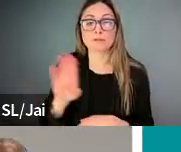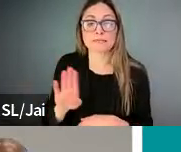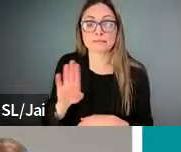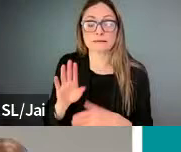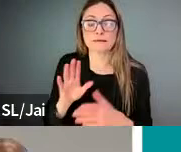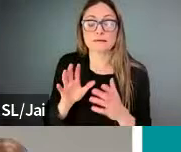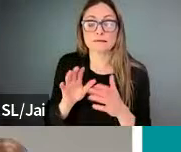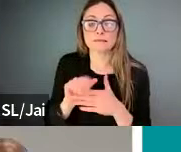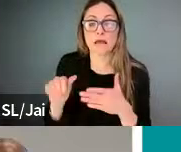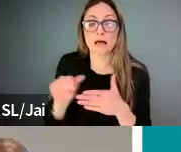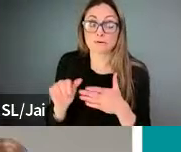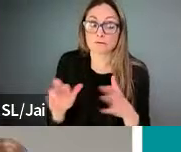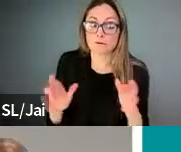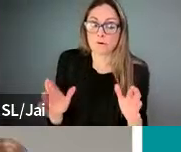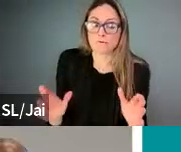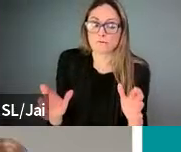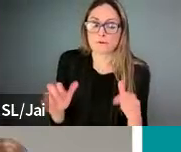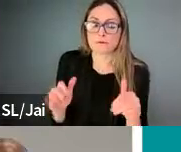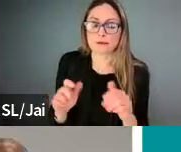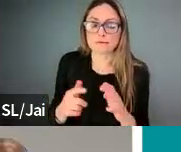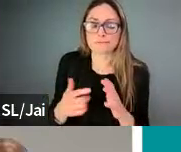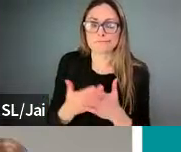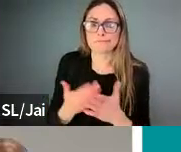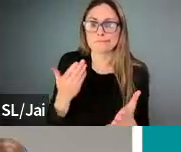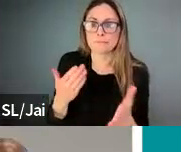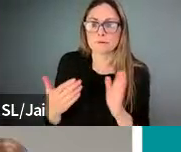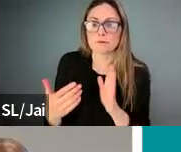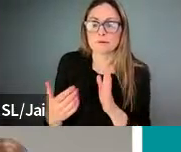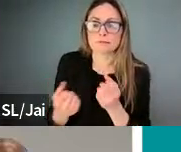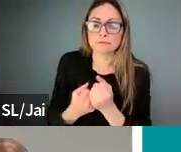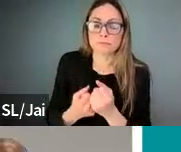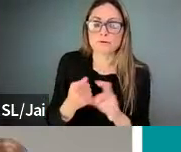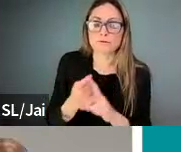that's an indicator of support coming from his administration.